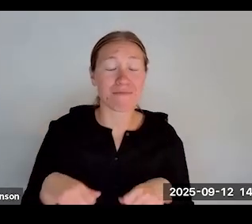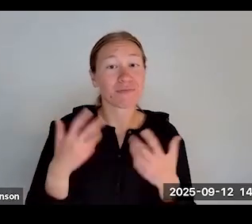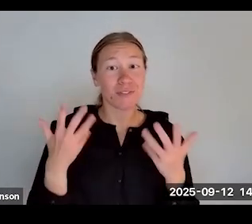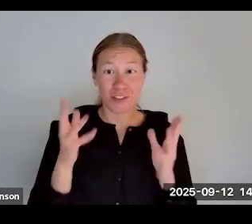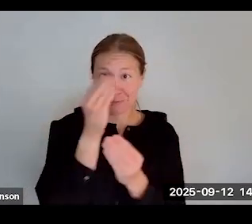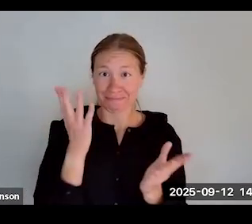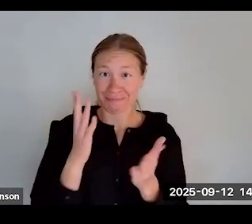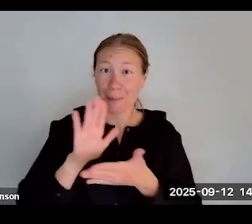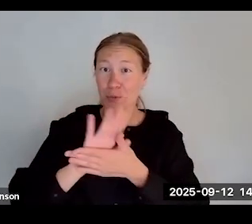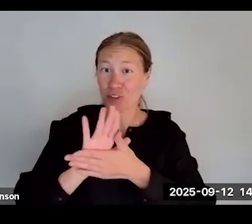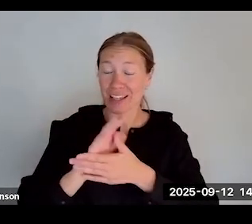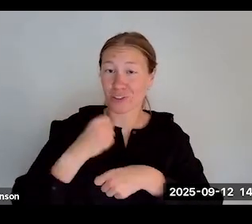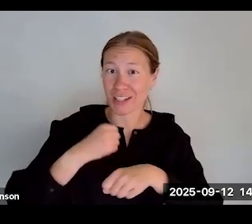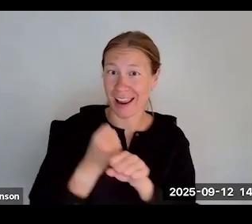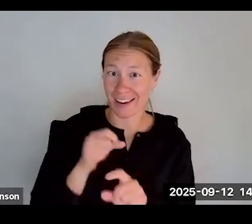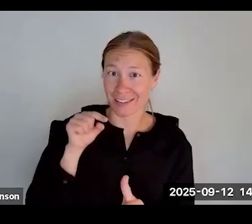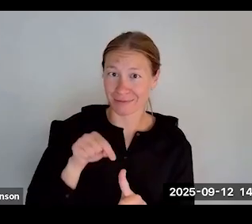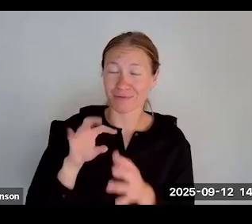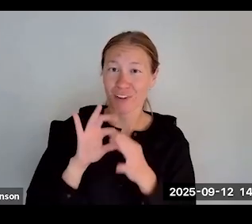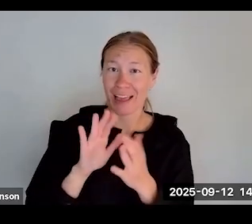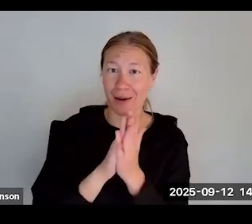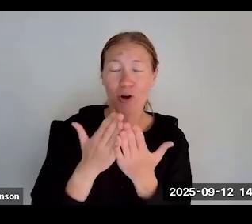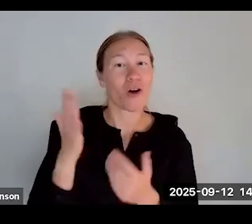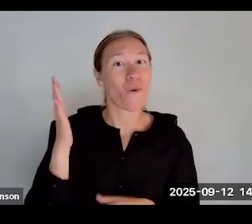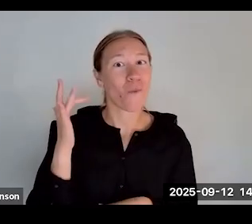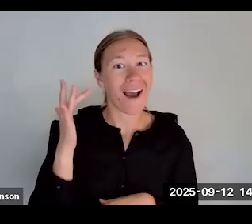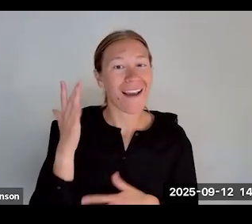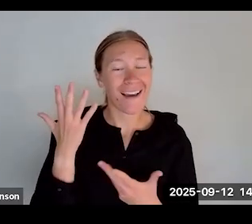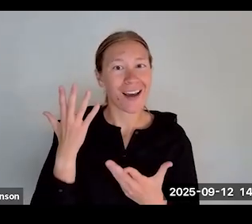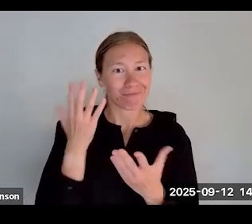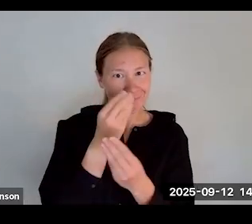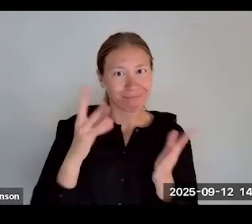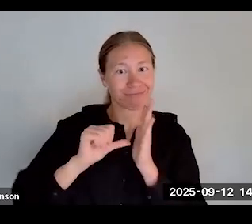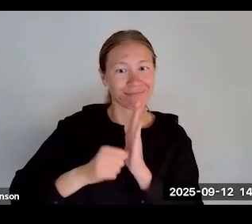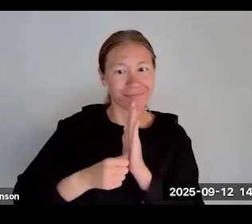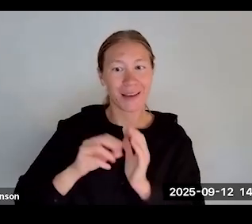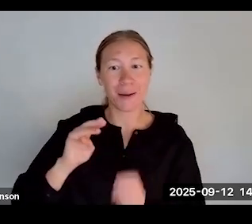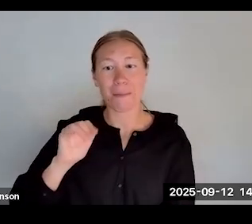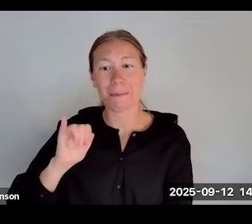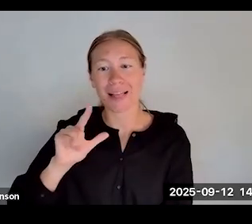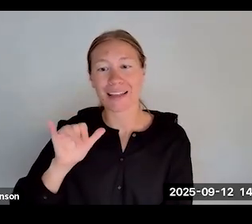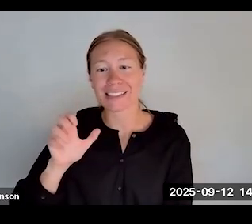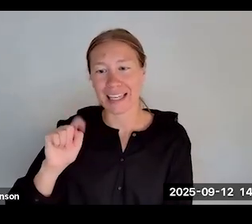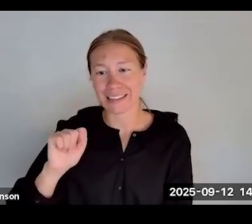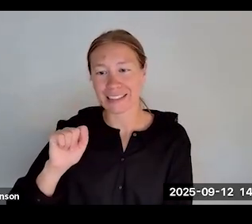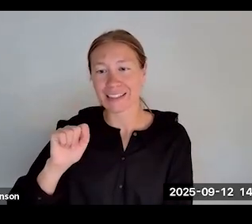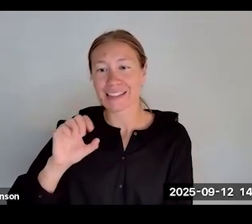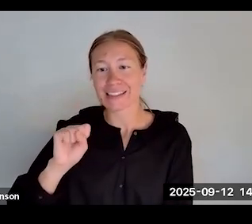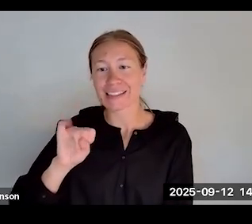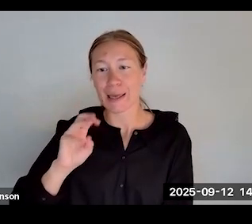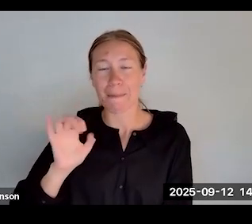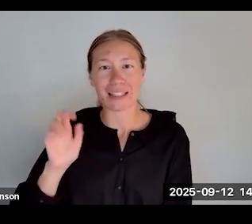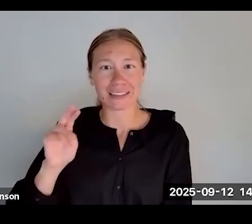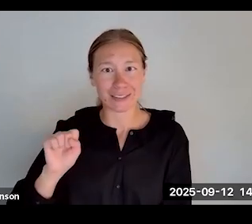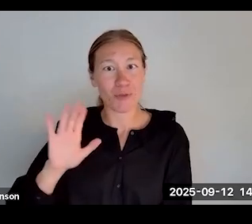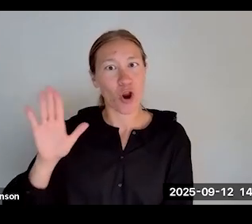and I want to mention that because the movie launched the career of Millicent Simmons, a now famous deaf actress. She